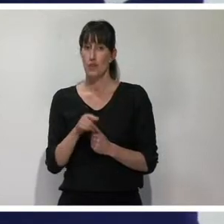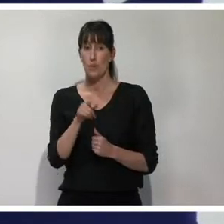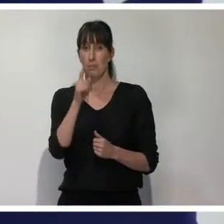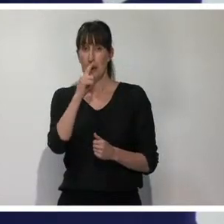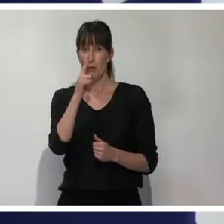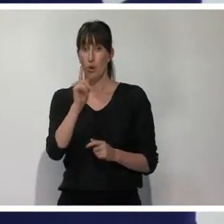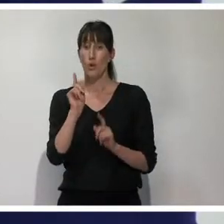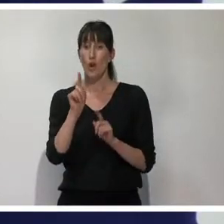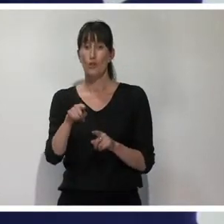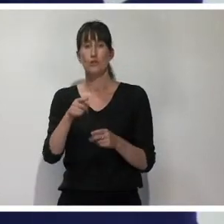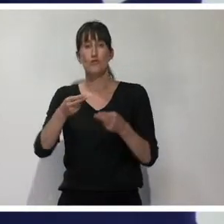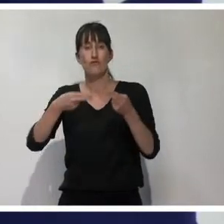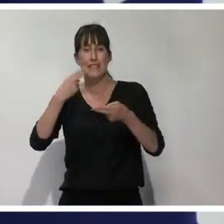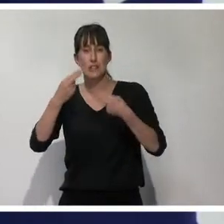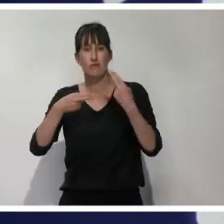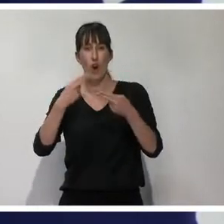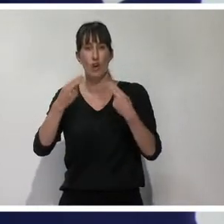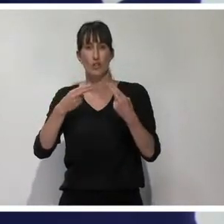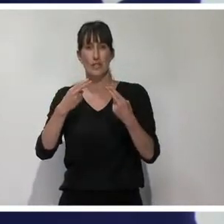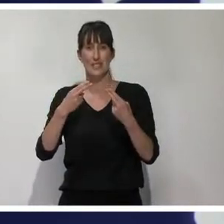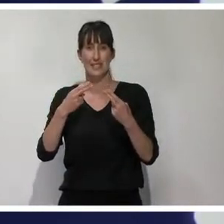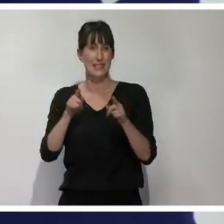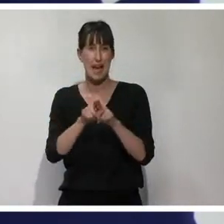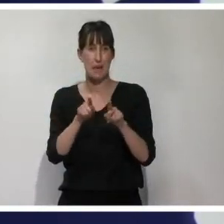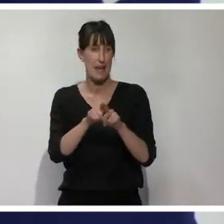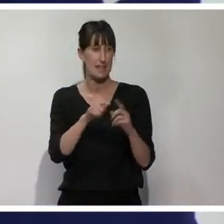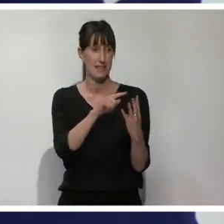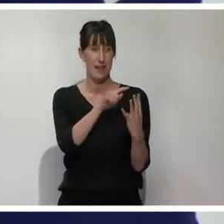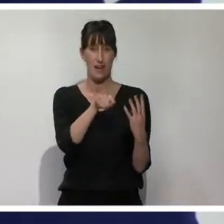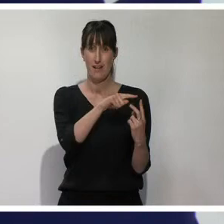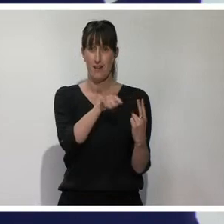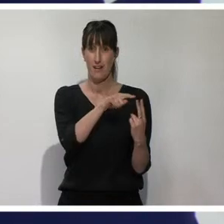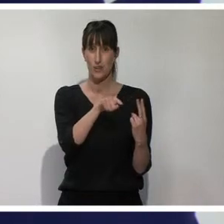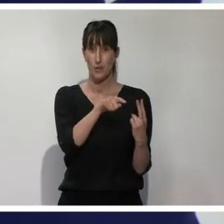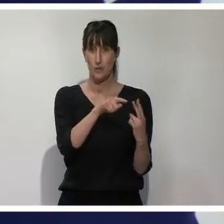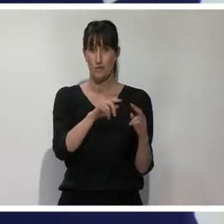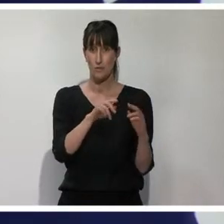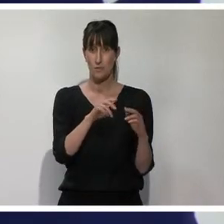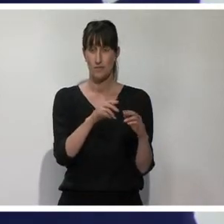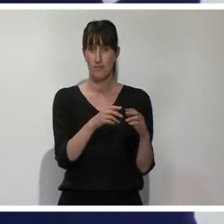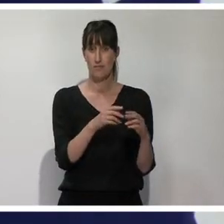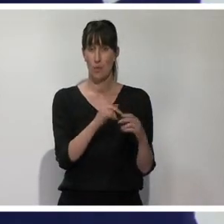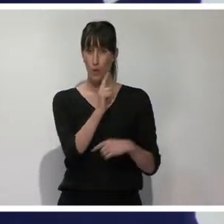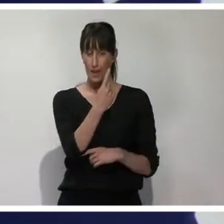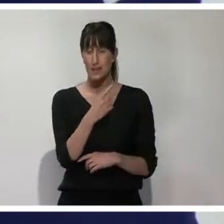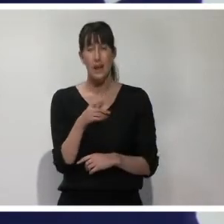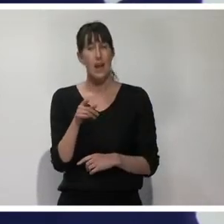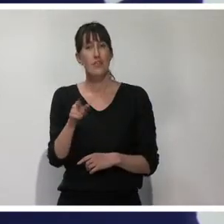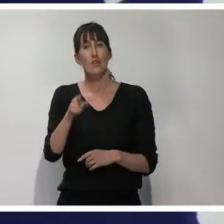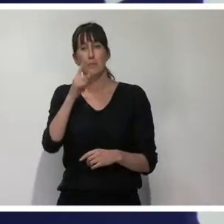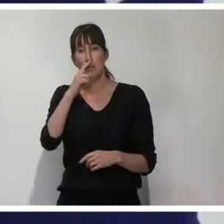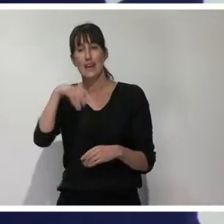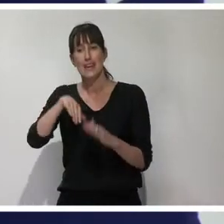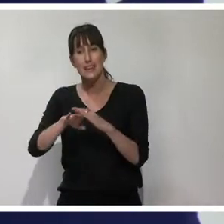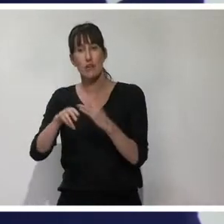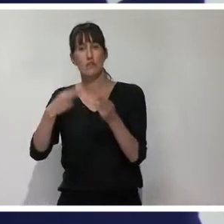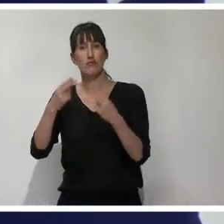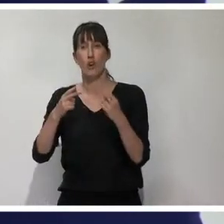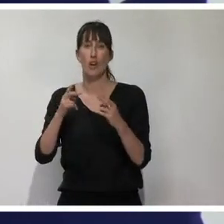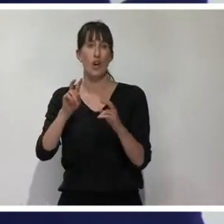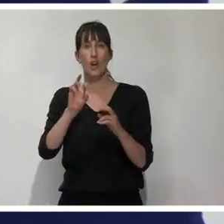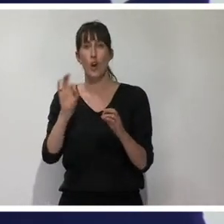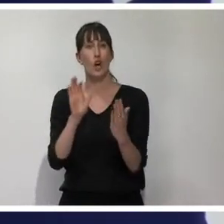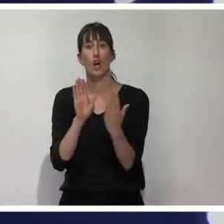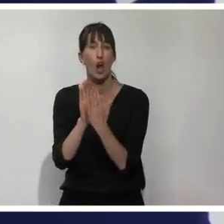be casual contacts, so the advice would be the same as we are giving to generally those who